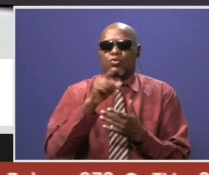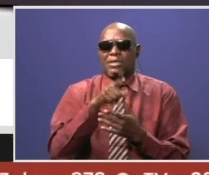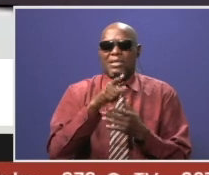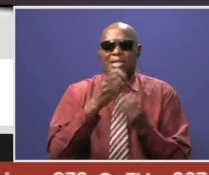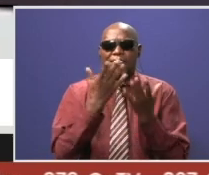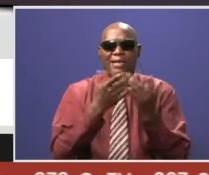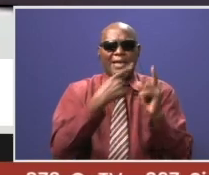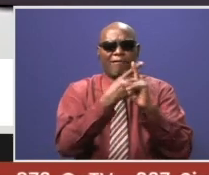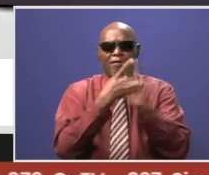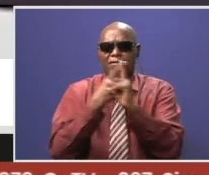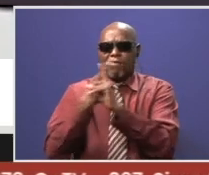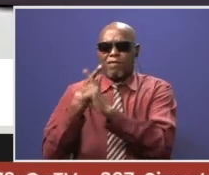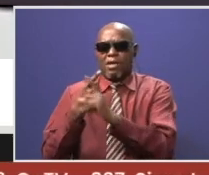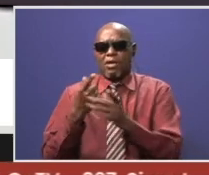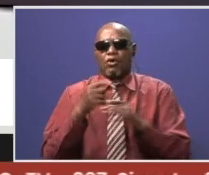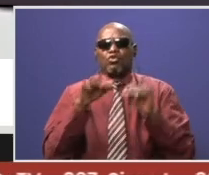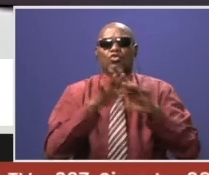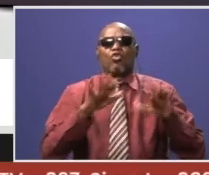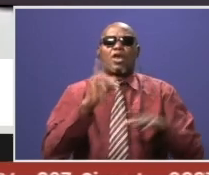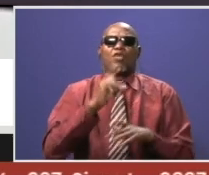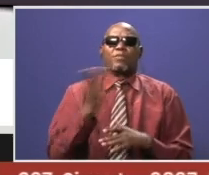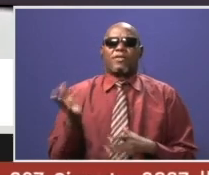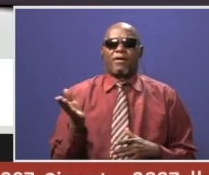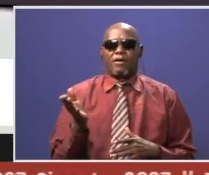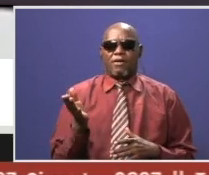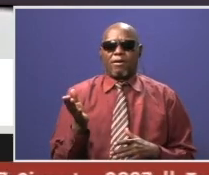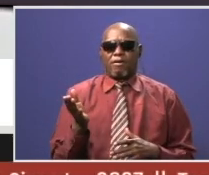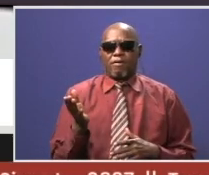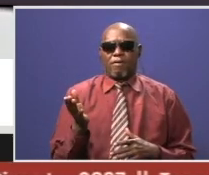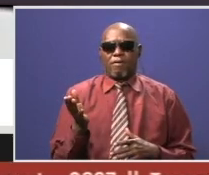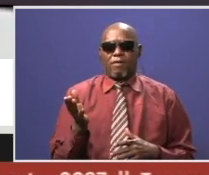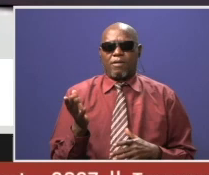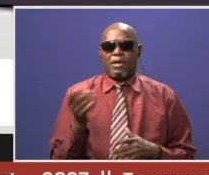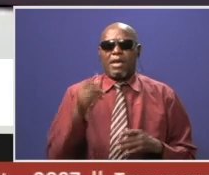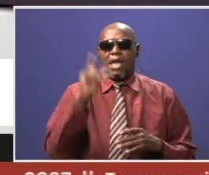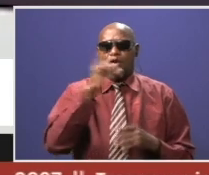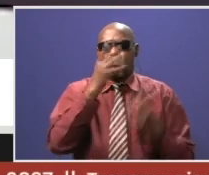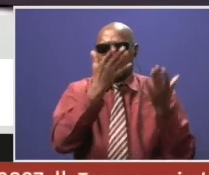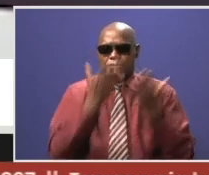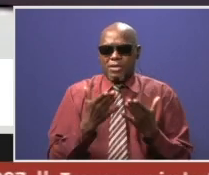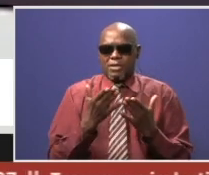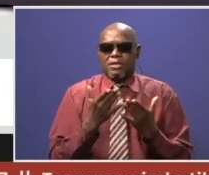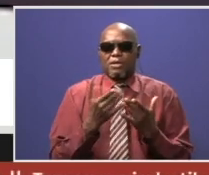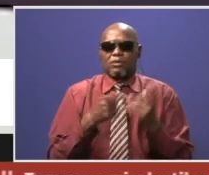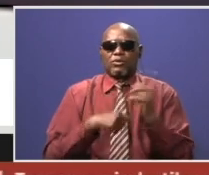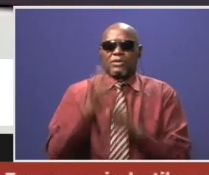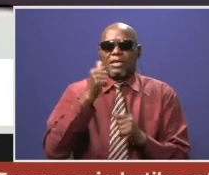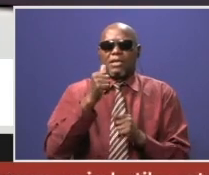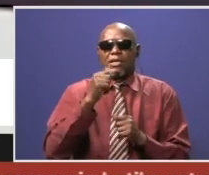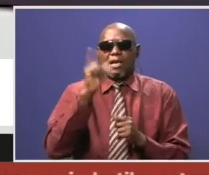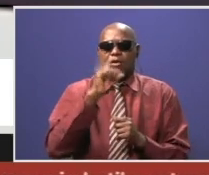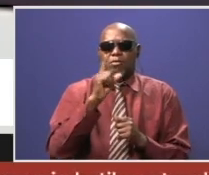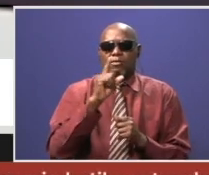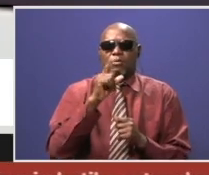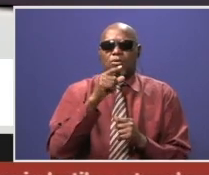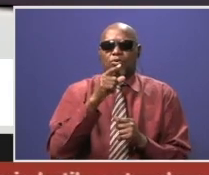yote soko iko Nairobi. Na ni Nairobi utaleta kuuza Nairobi. So that we sign an MOU, I provide for you